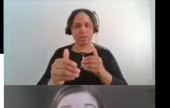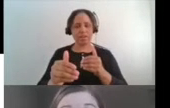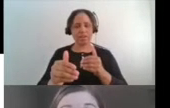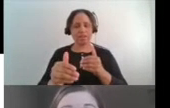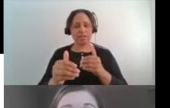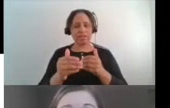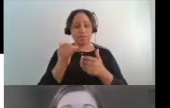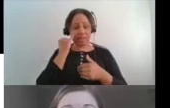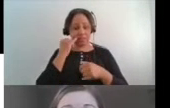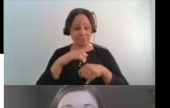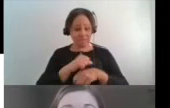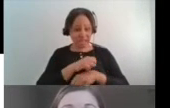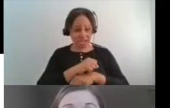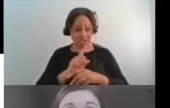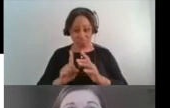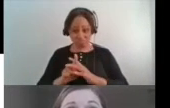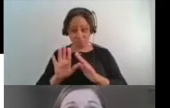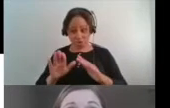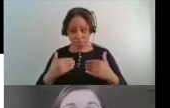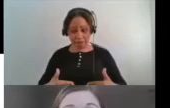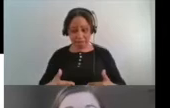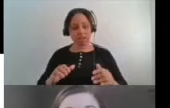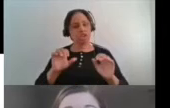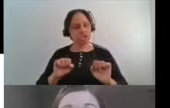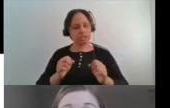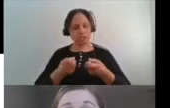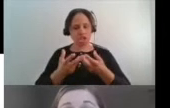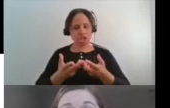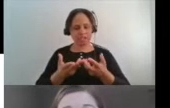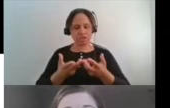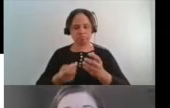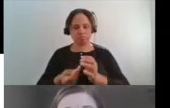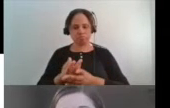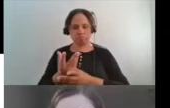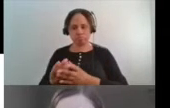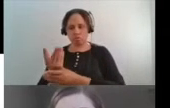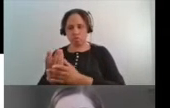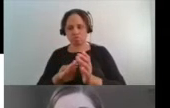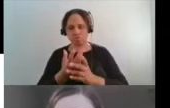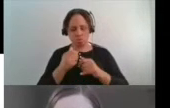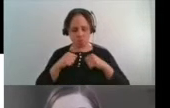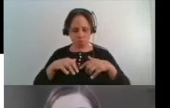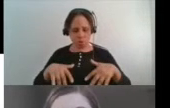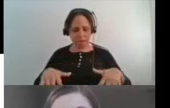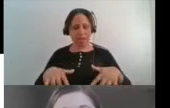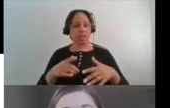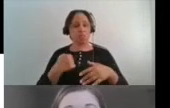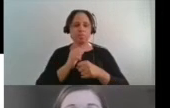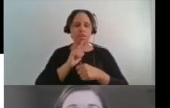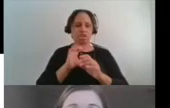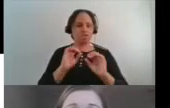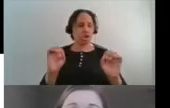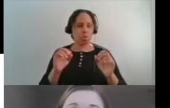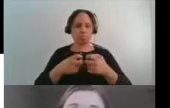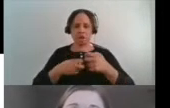grow kind of unrestrained. So we want to make sure that there's no concerns for cancer.